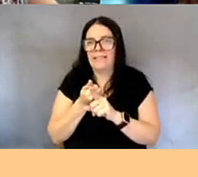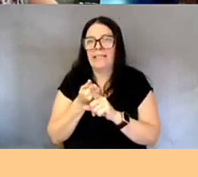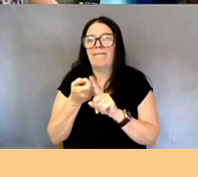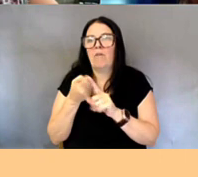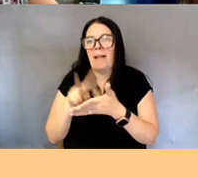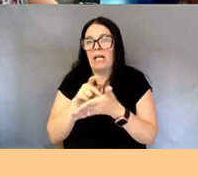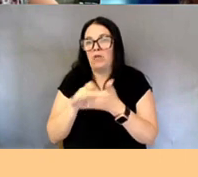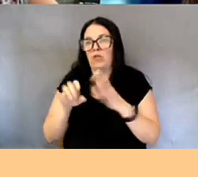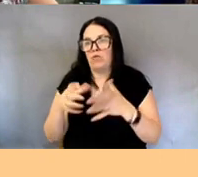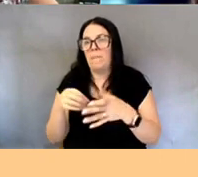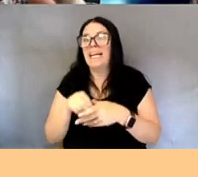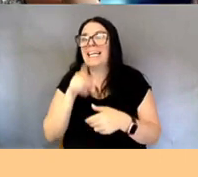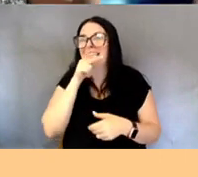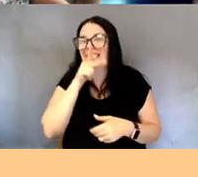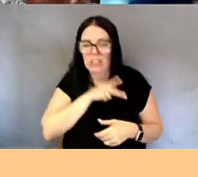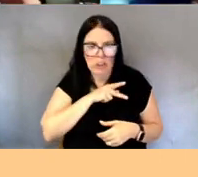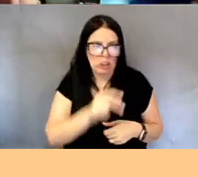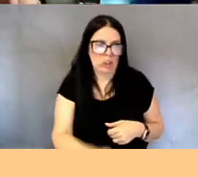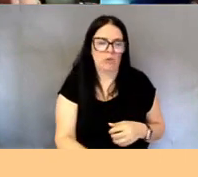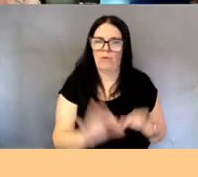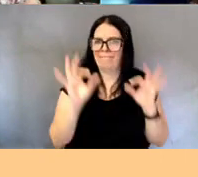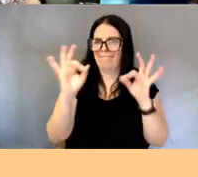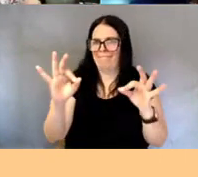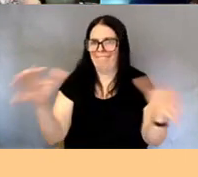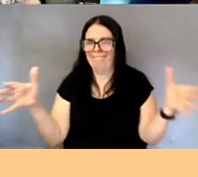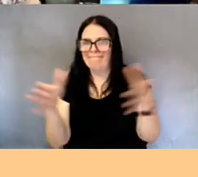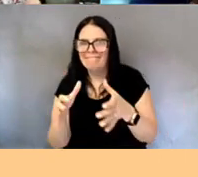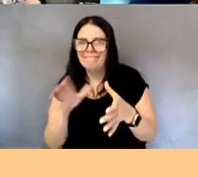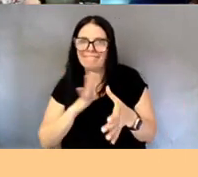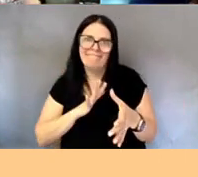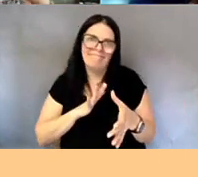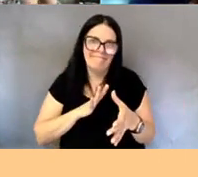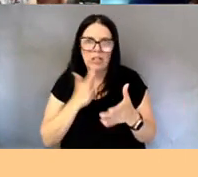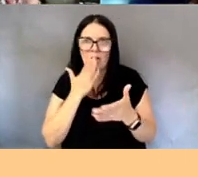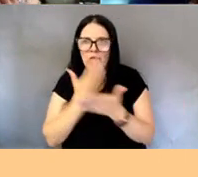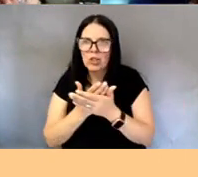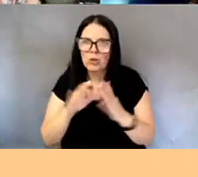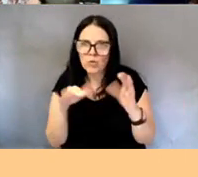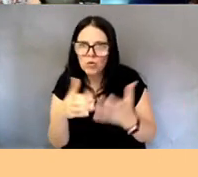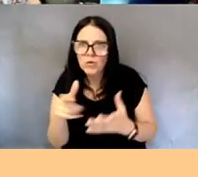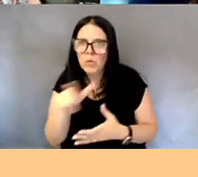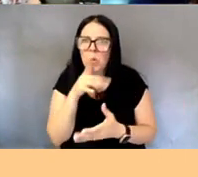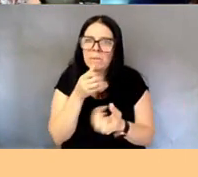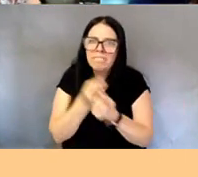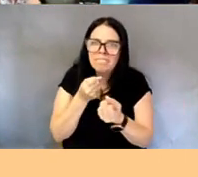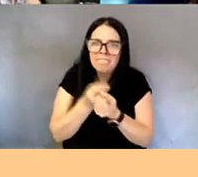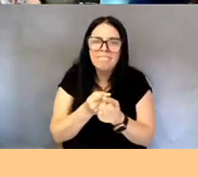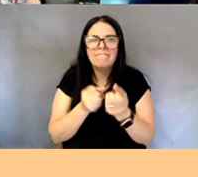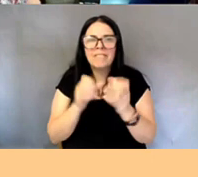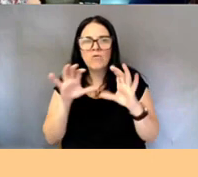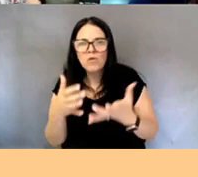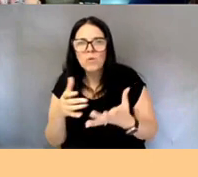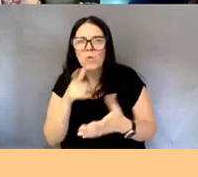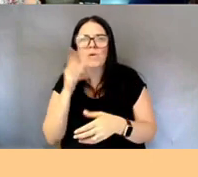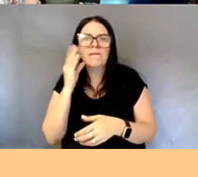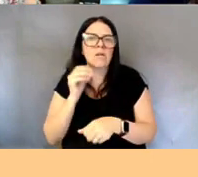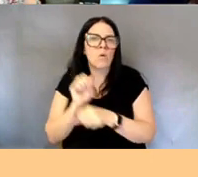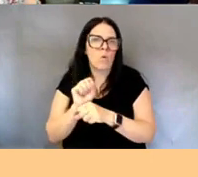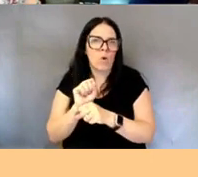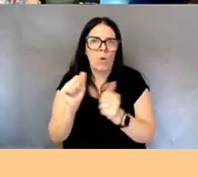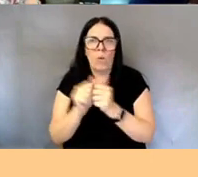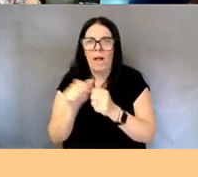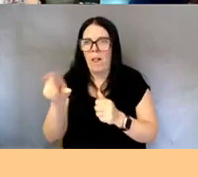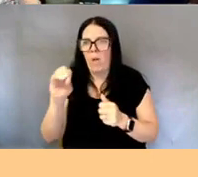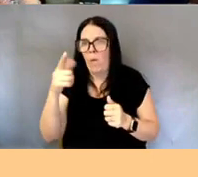in Kitchener-Waterloo. So a fantastic group of instructors, supporters who have worked with Olga in the working